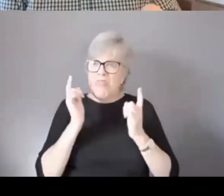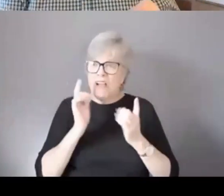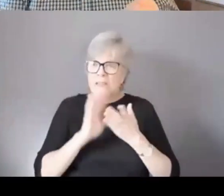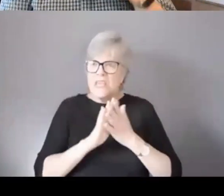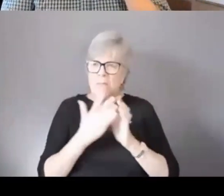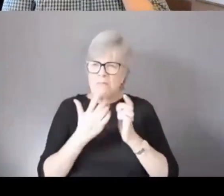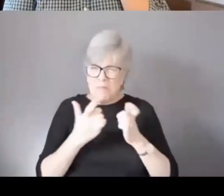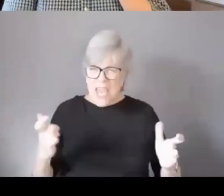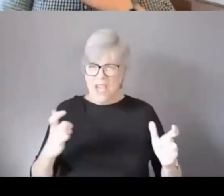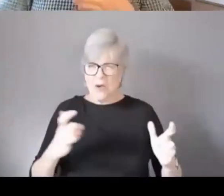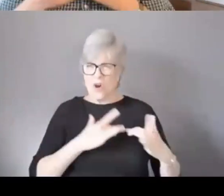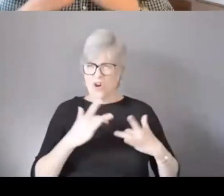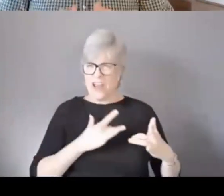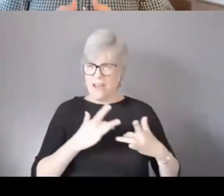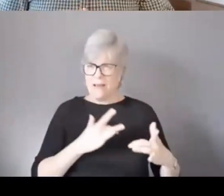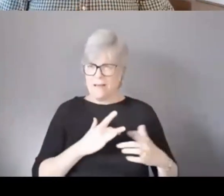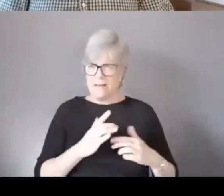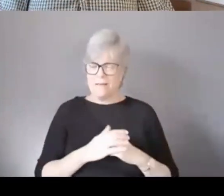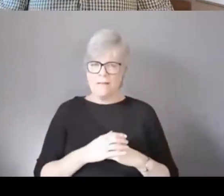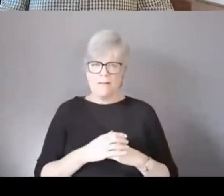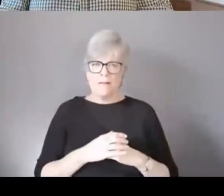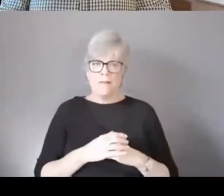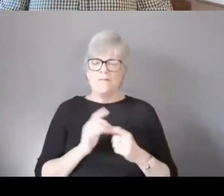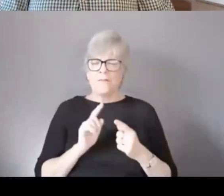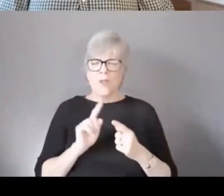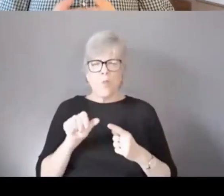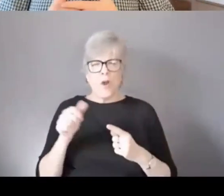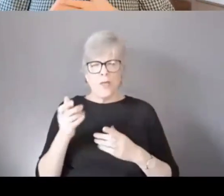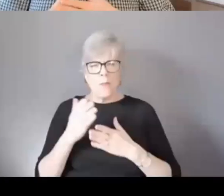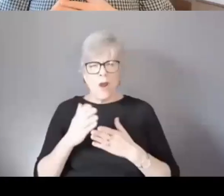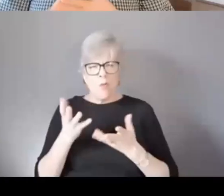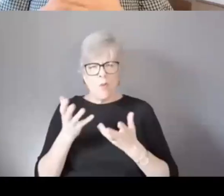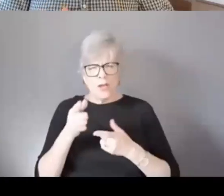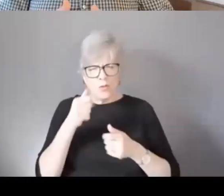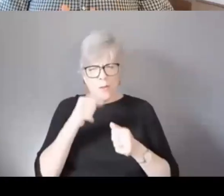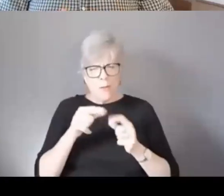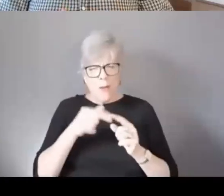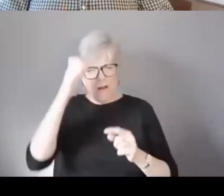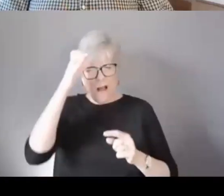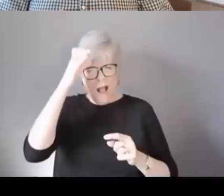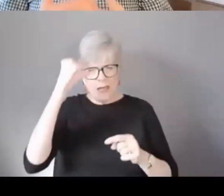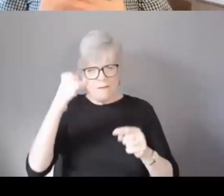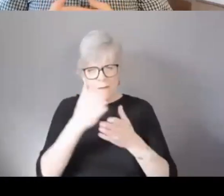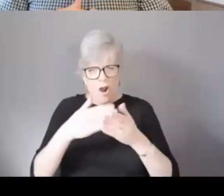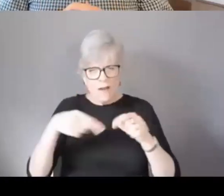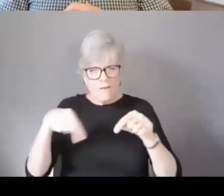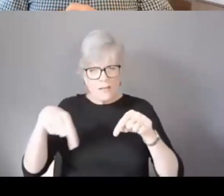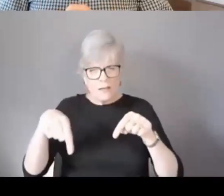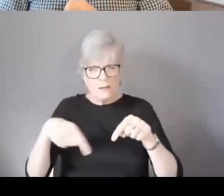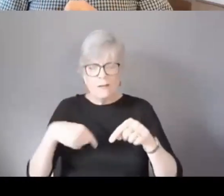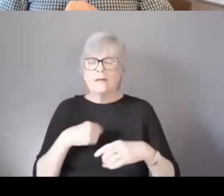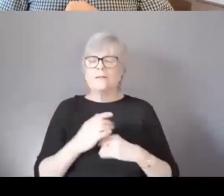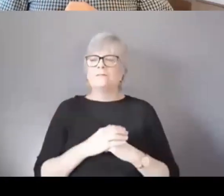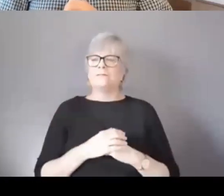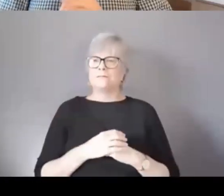One other piece that I want you to think about when it comes to the cognitive aspect of anxiety. I'm going to share a thought with you, and then we're going to process